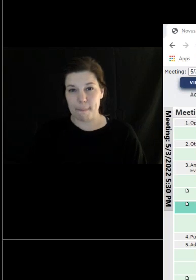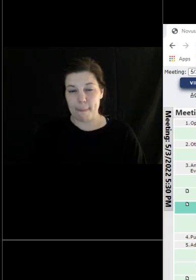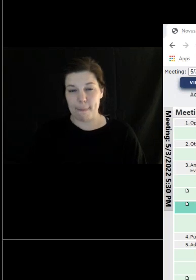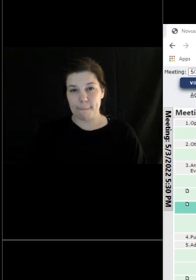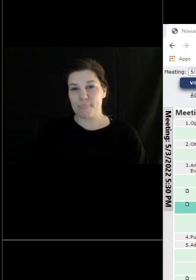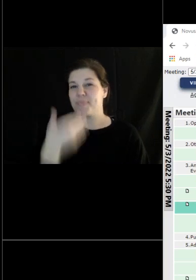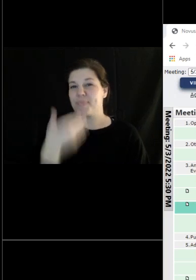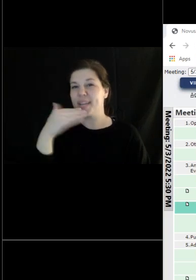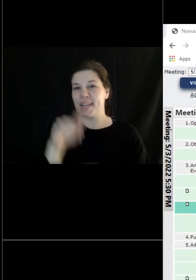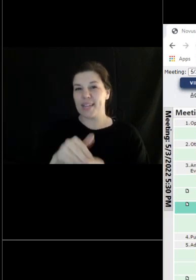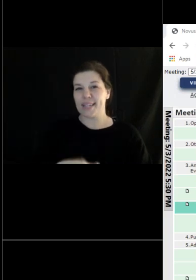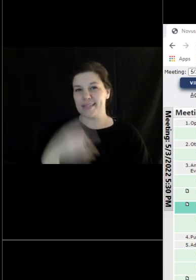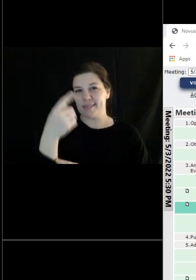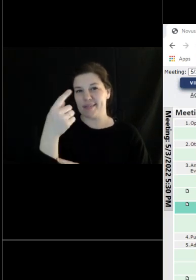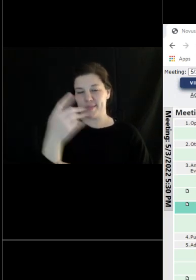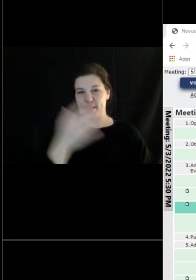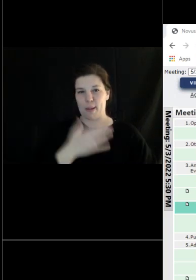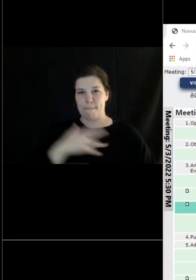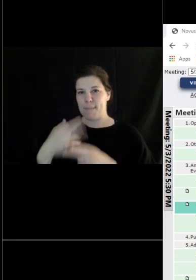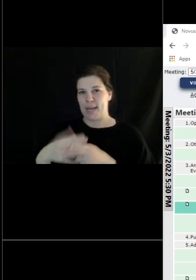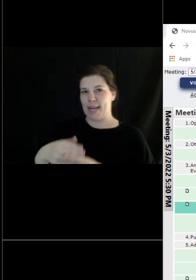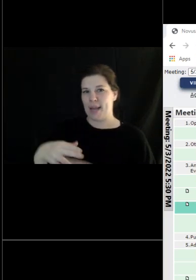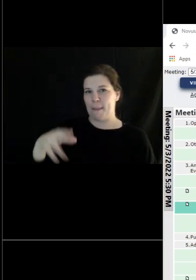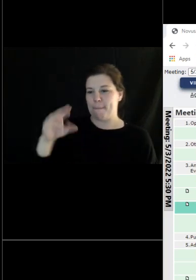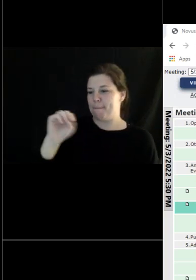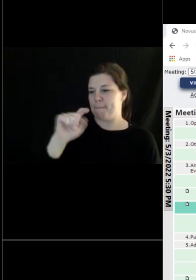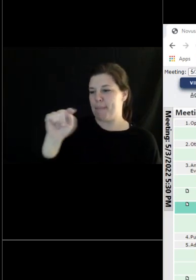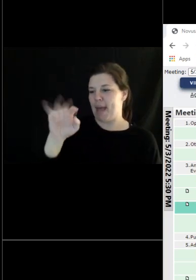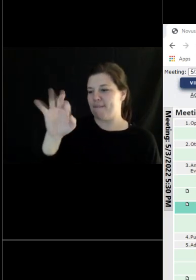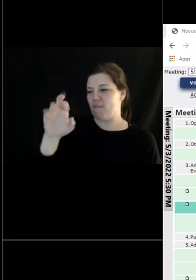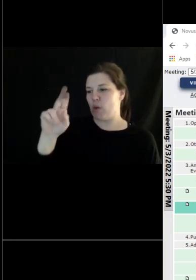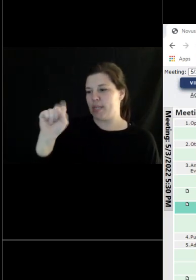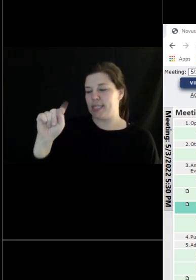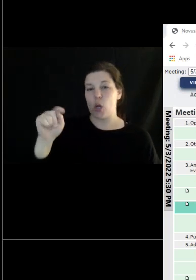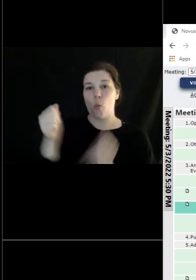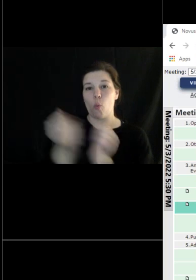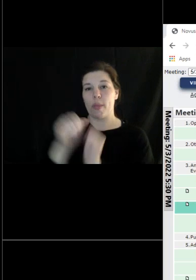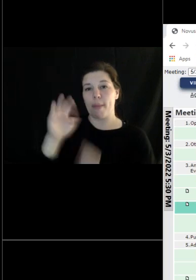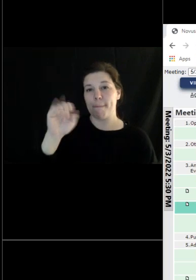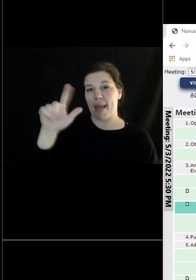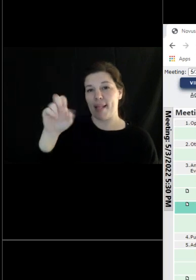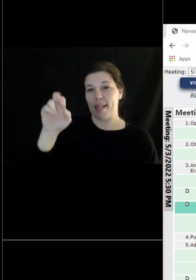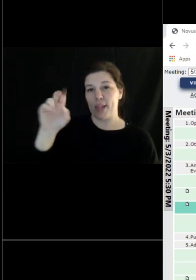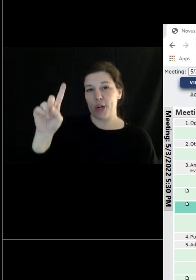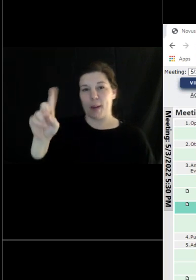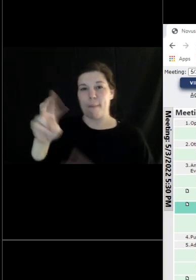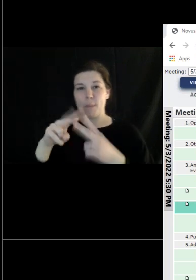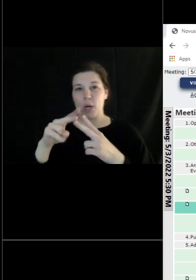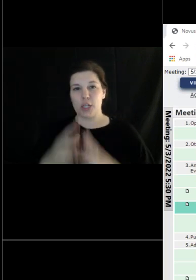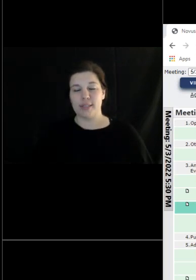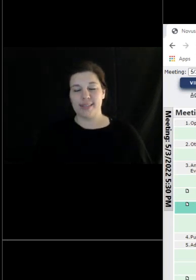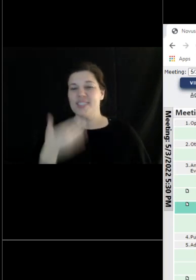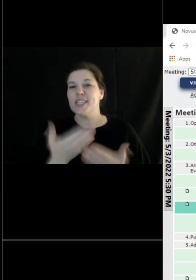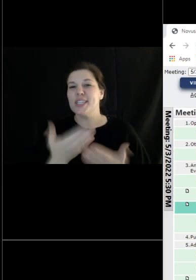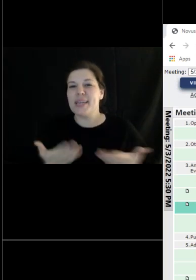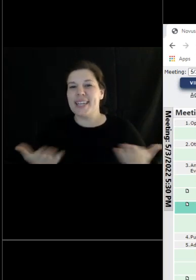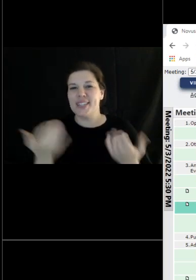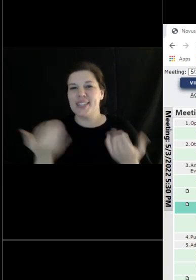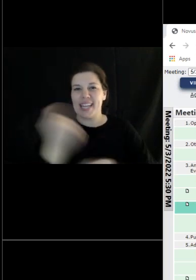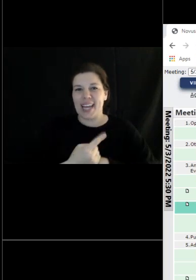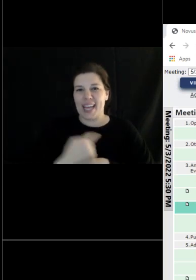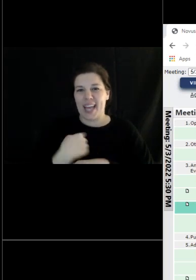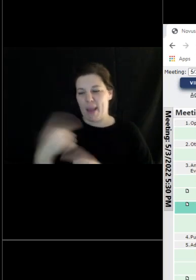Good evening. For the record, Matt Forrest with Ballard Partners. It's a pleasure to be with you today, back from Tallahassee. For those of you that don't know me yet, I'm